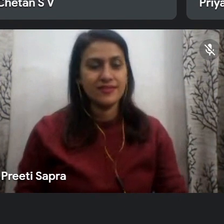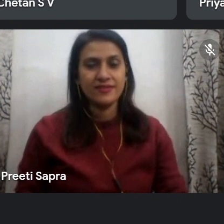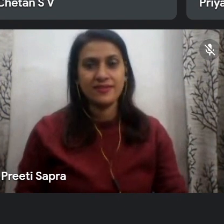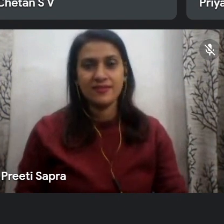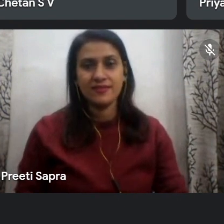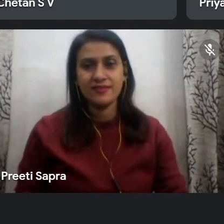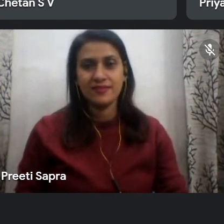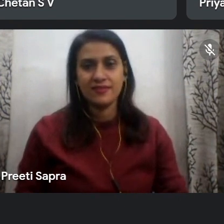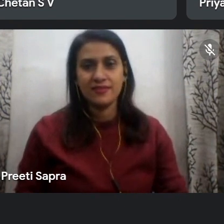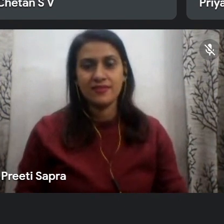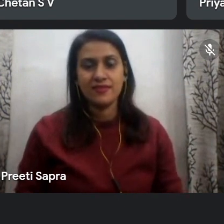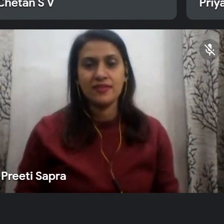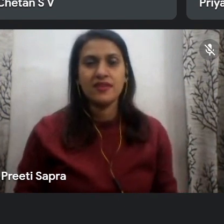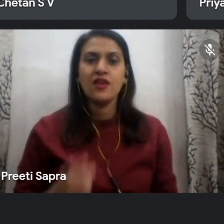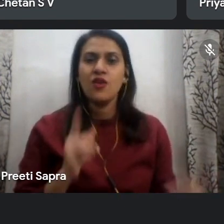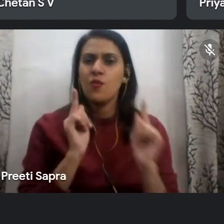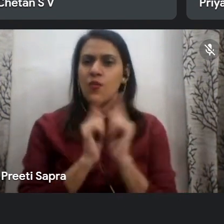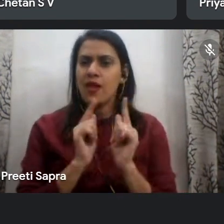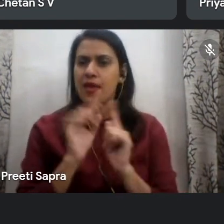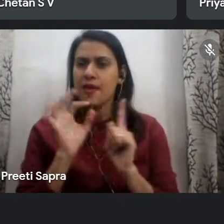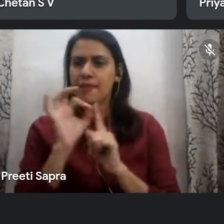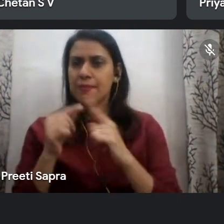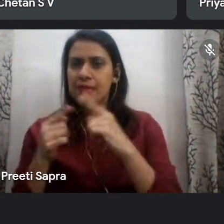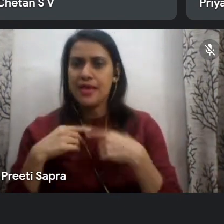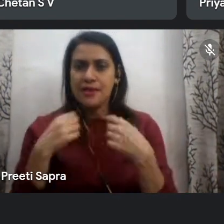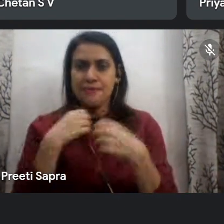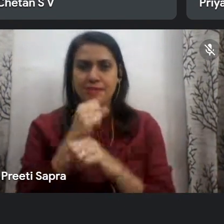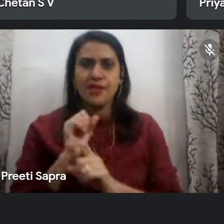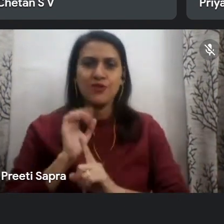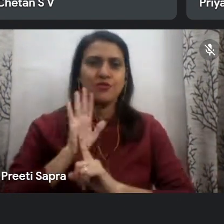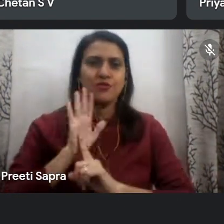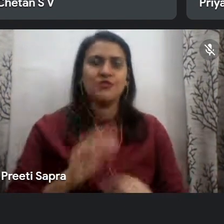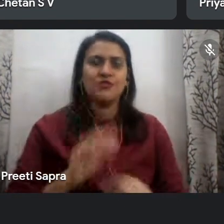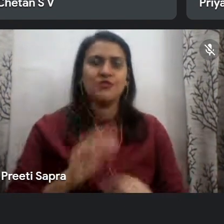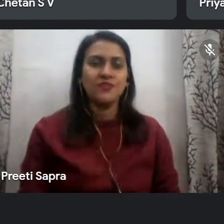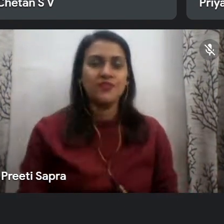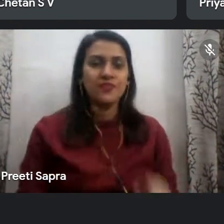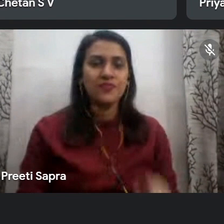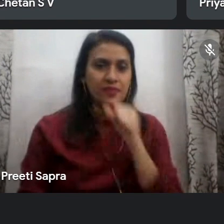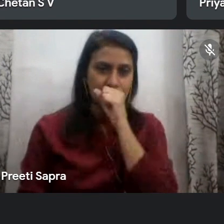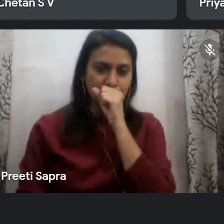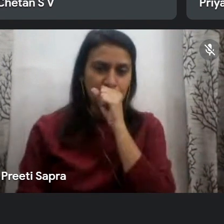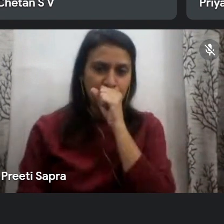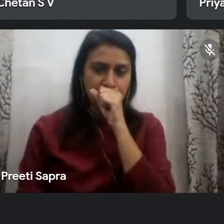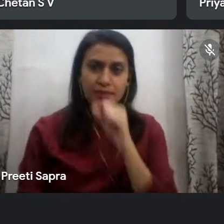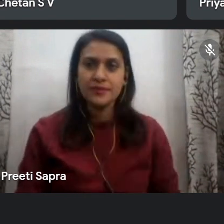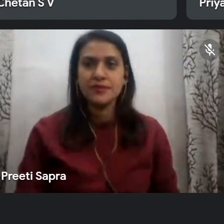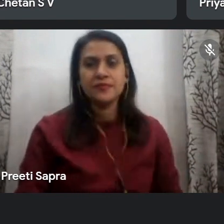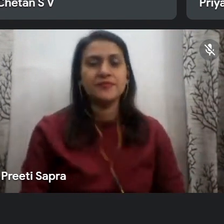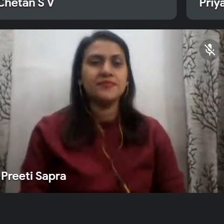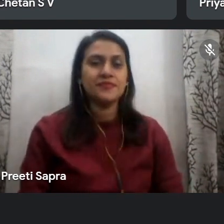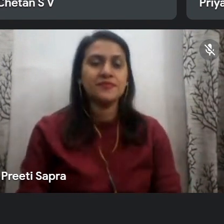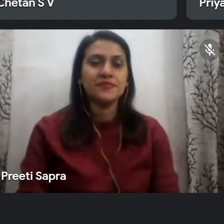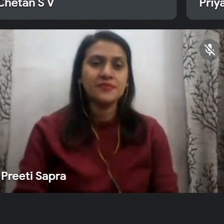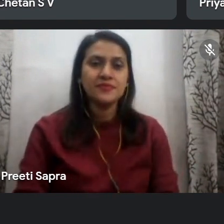little small PPT that I made, if it's okay with you guys. So